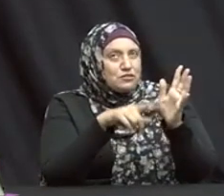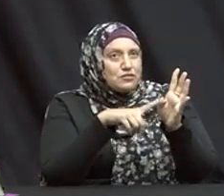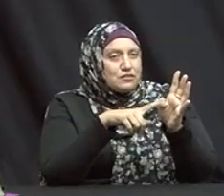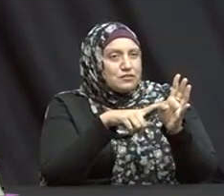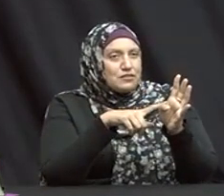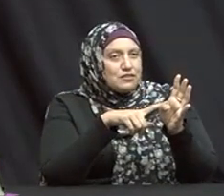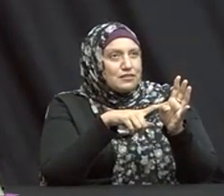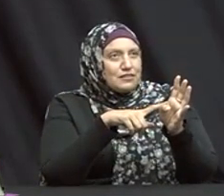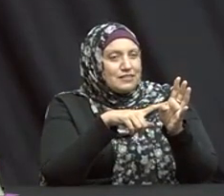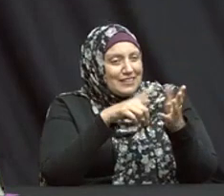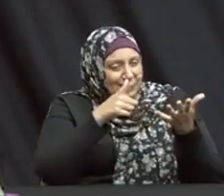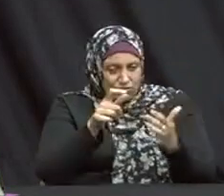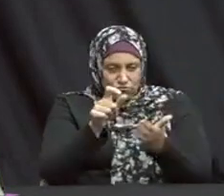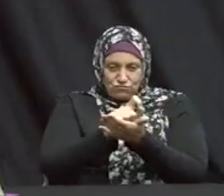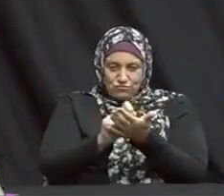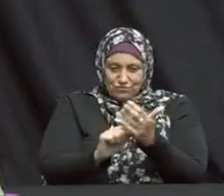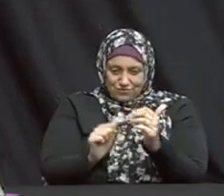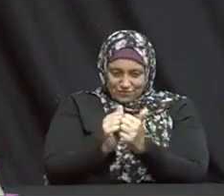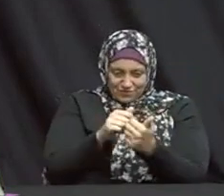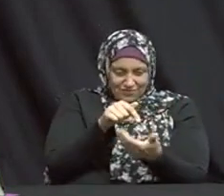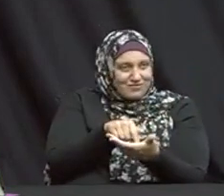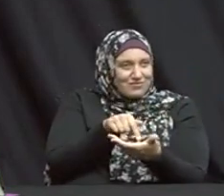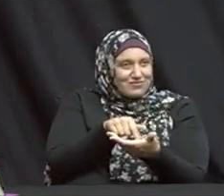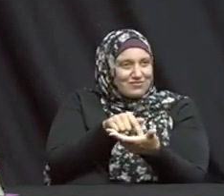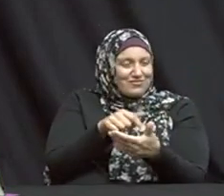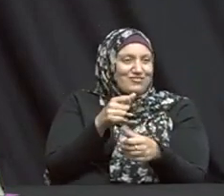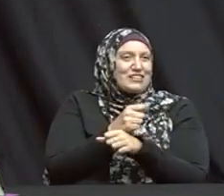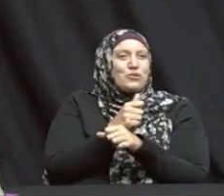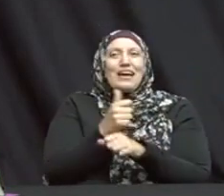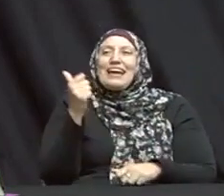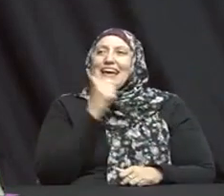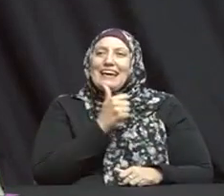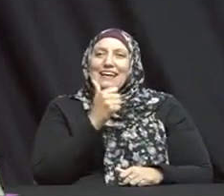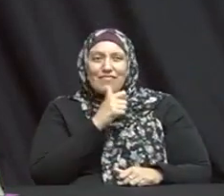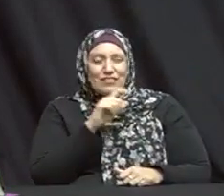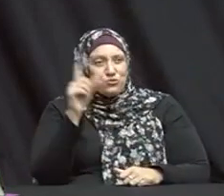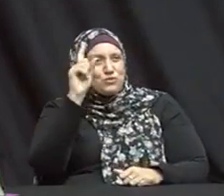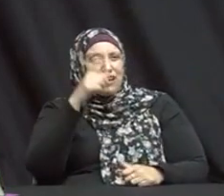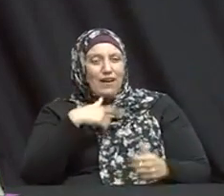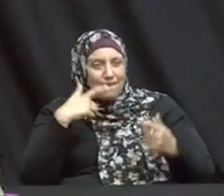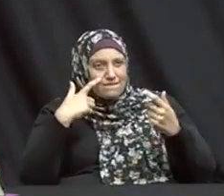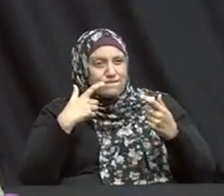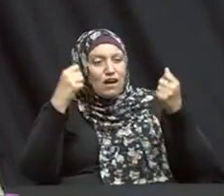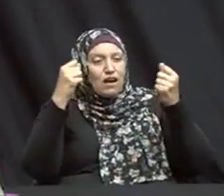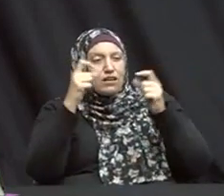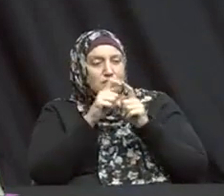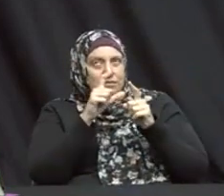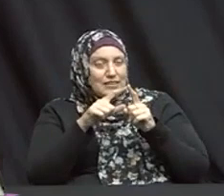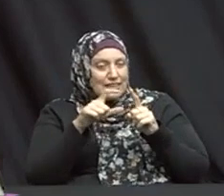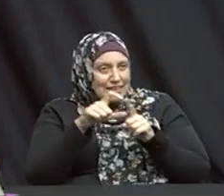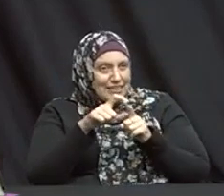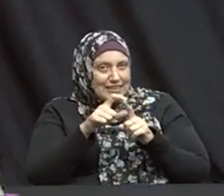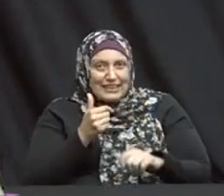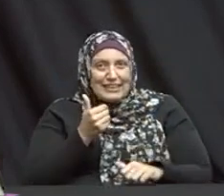created. So that if today I signed a deed of gift, gifting a house to my daughter,